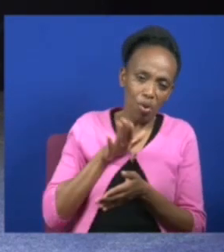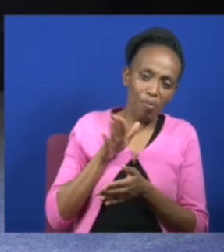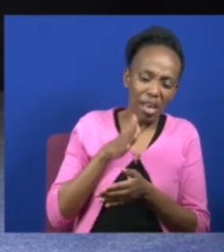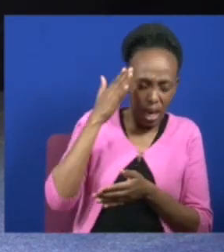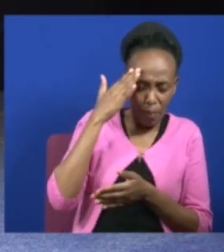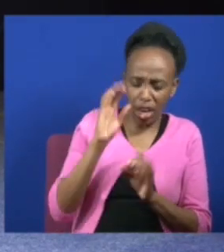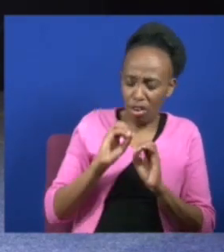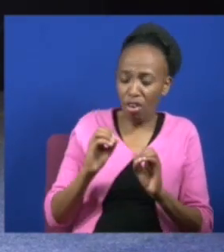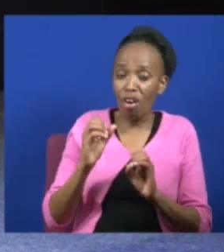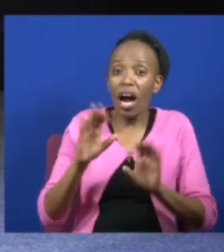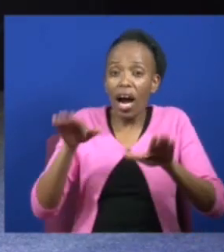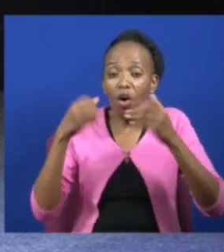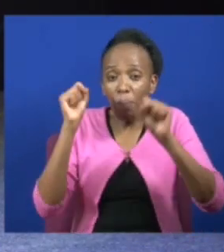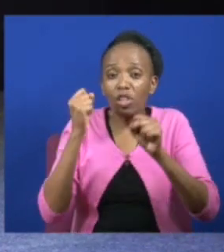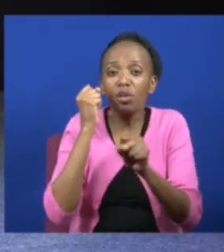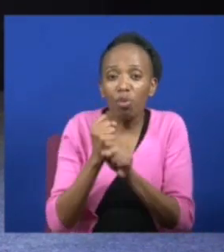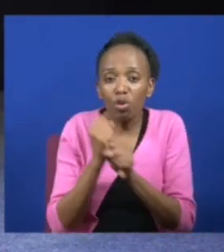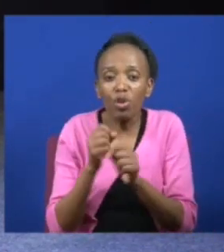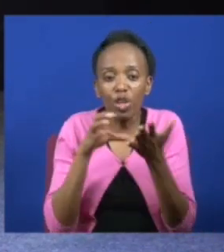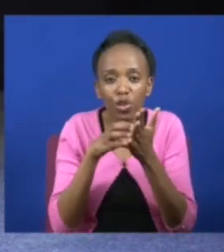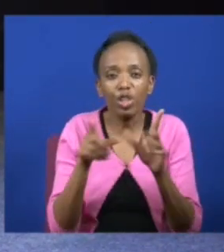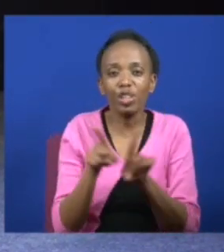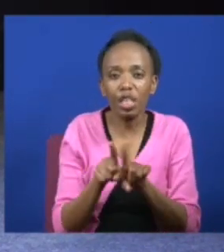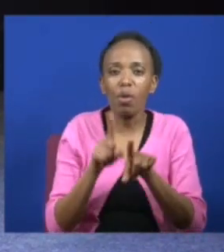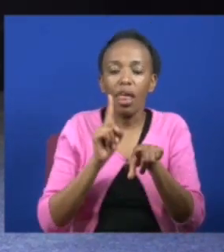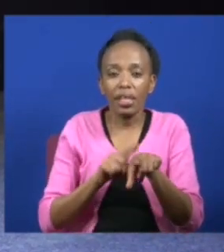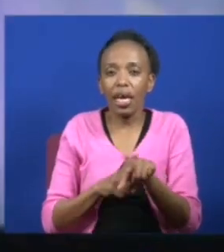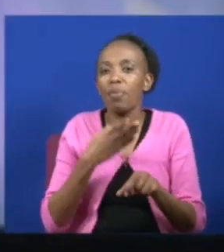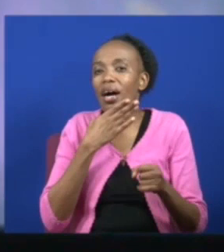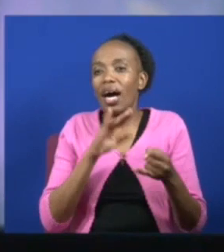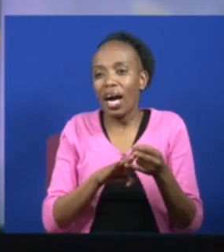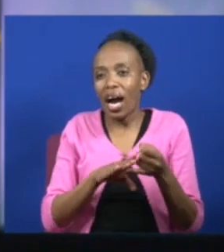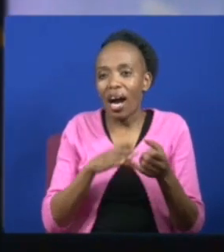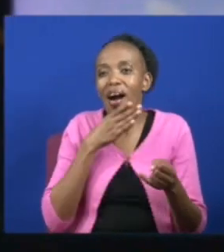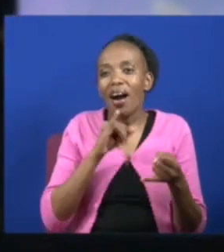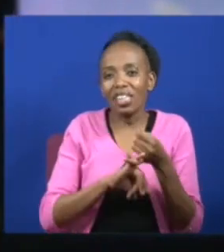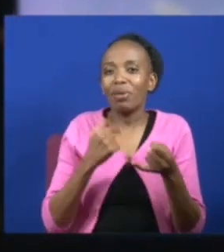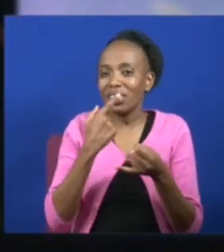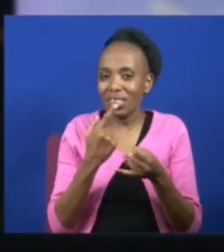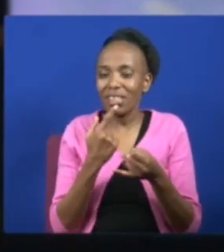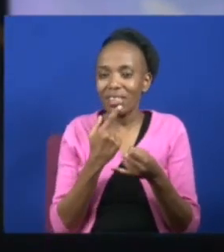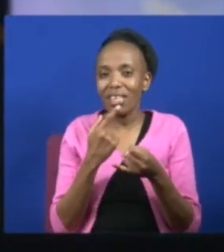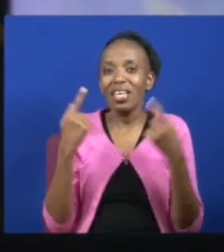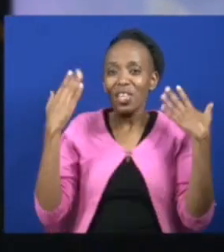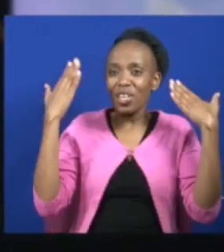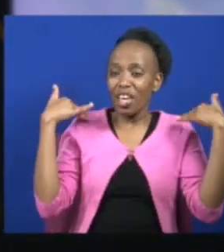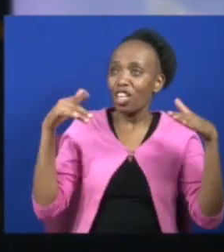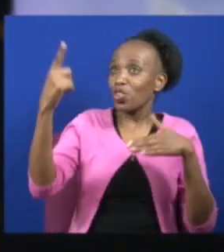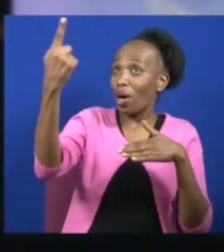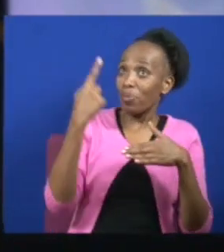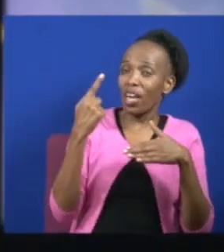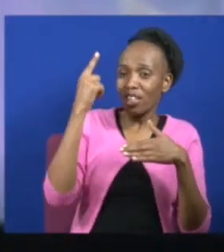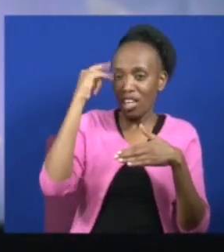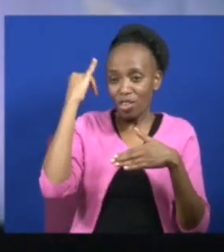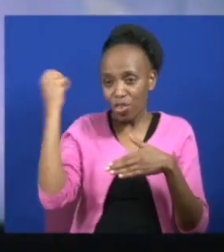I don't know how you would react to such a situation. When your husband says, "The angel appeared to me in a dream," and